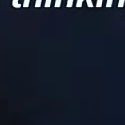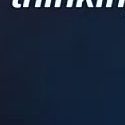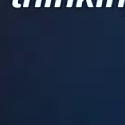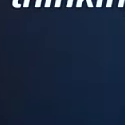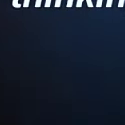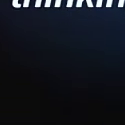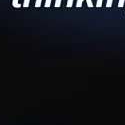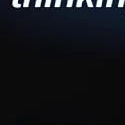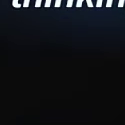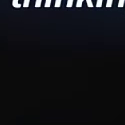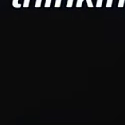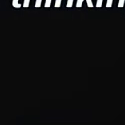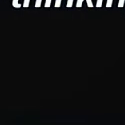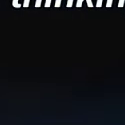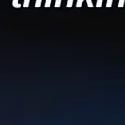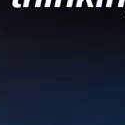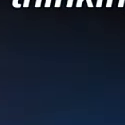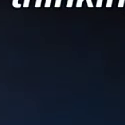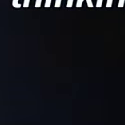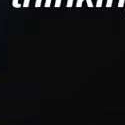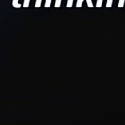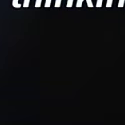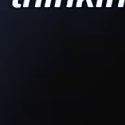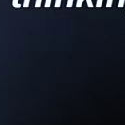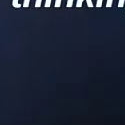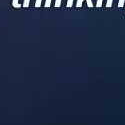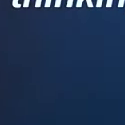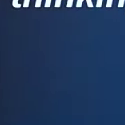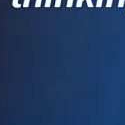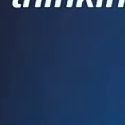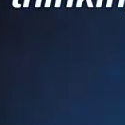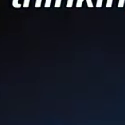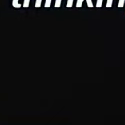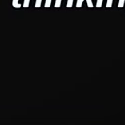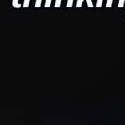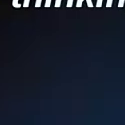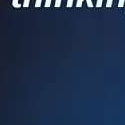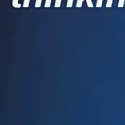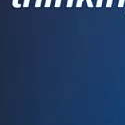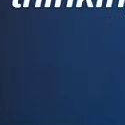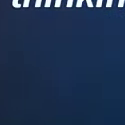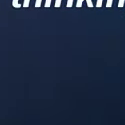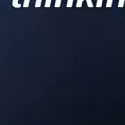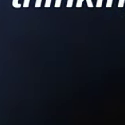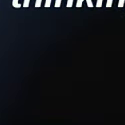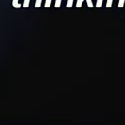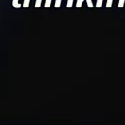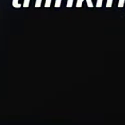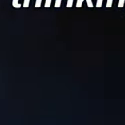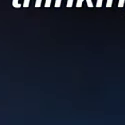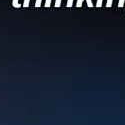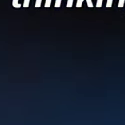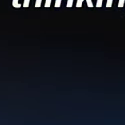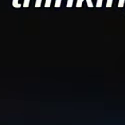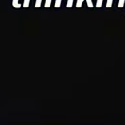ill state of the church today is the fact that the devil is being forgotten.